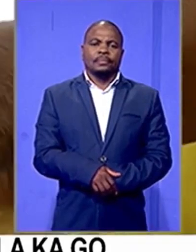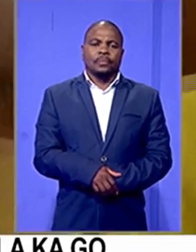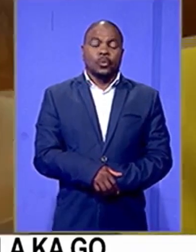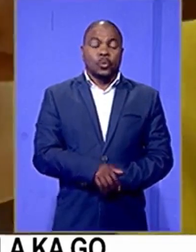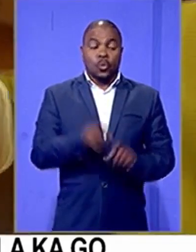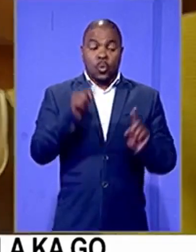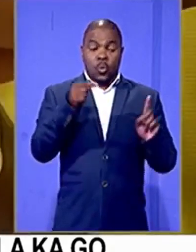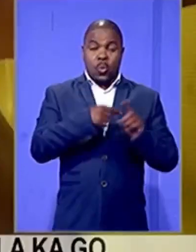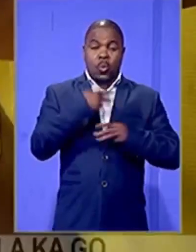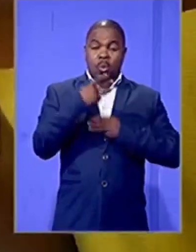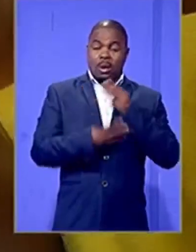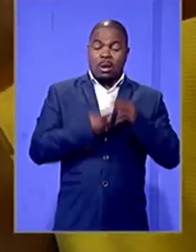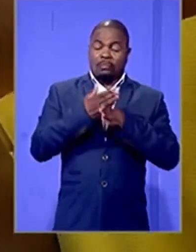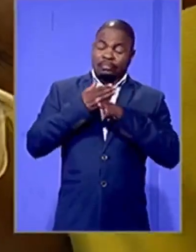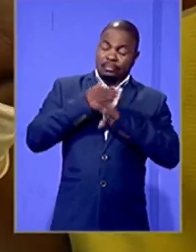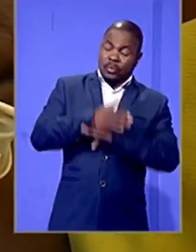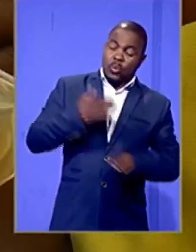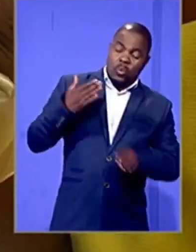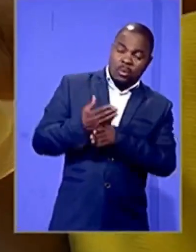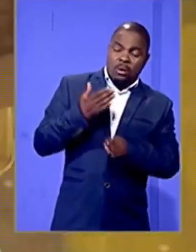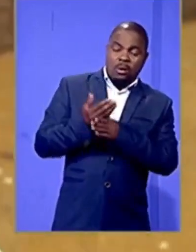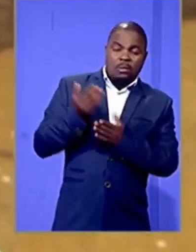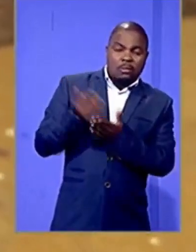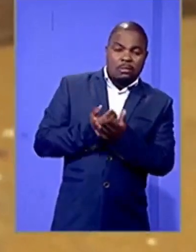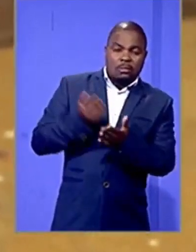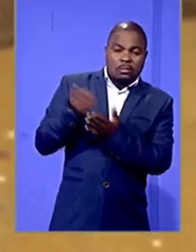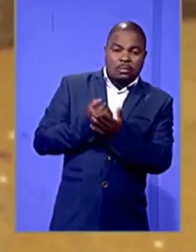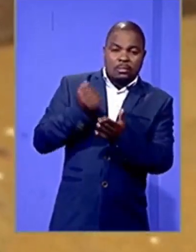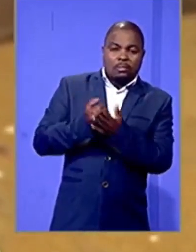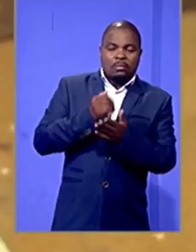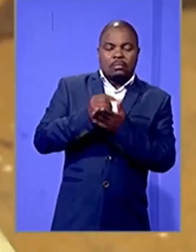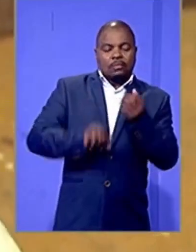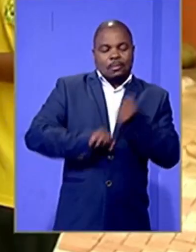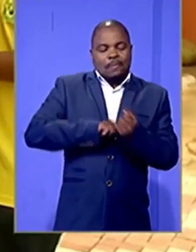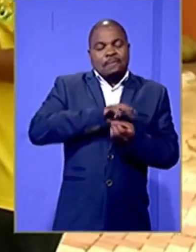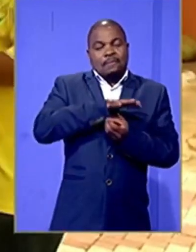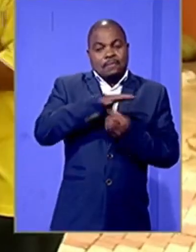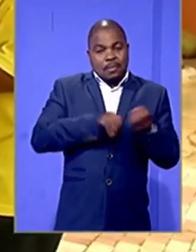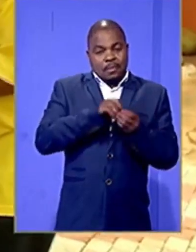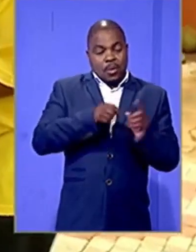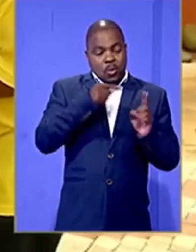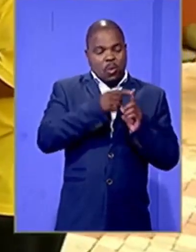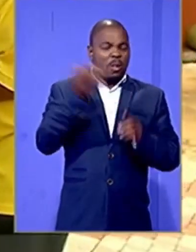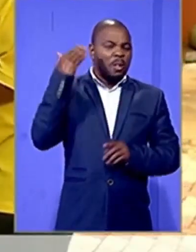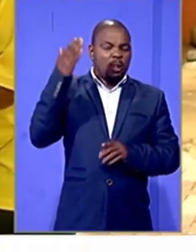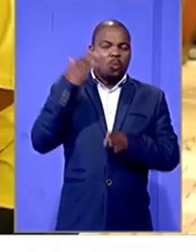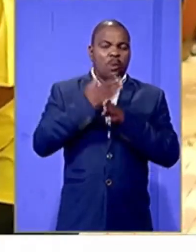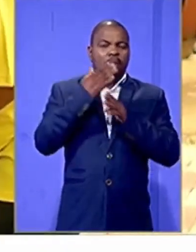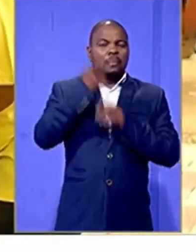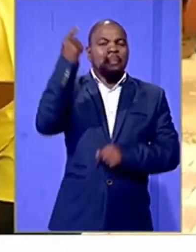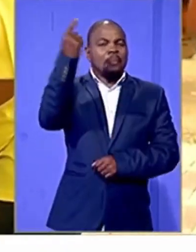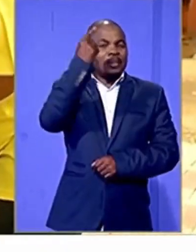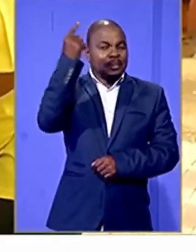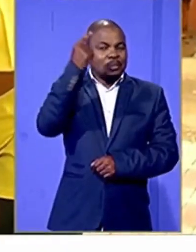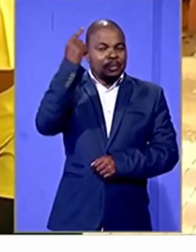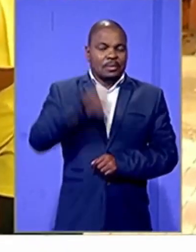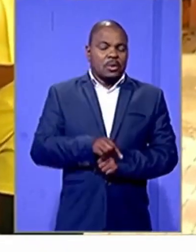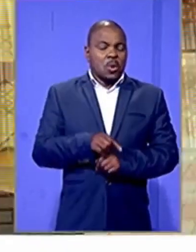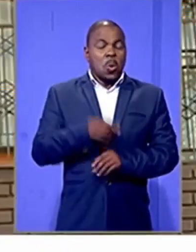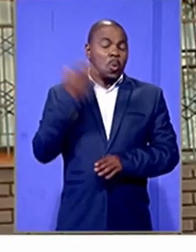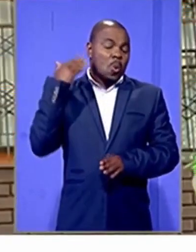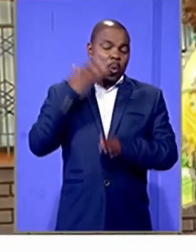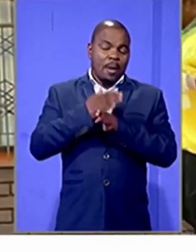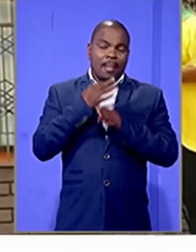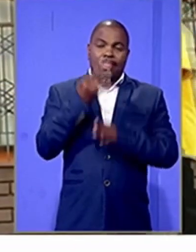o šomile mengwaga-ngwaga gore a kgone go ipeela bonnyane le ba lapa la gagwe. Tlhego ya sekolo yeo e retšego modiro morago ga mengwaga e